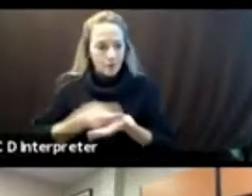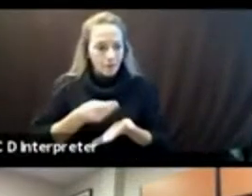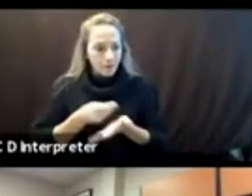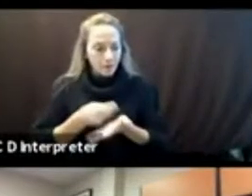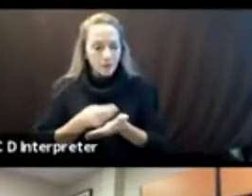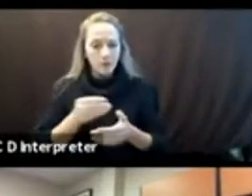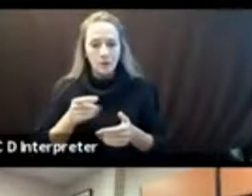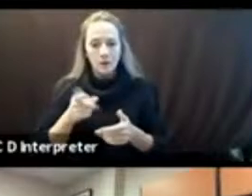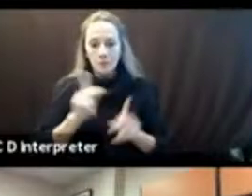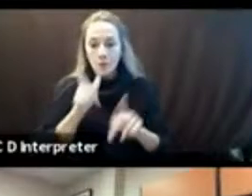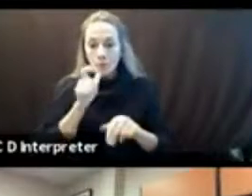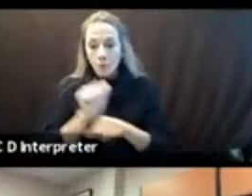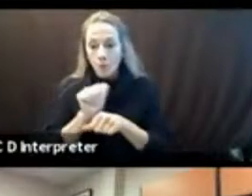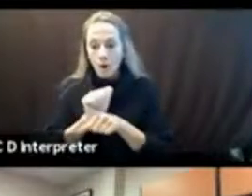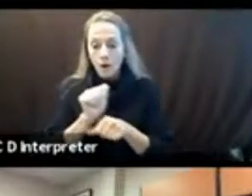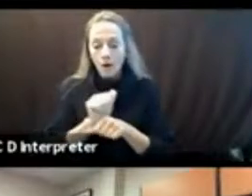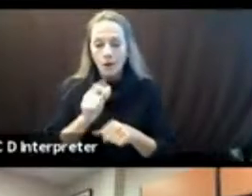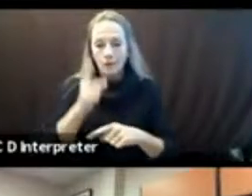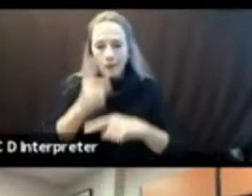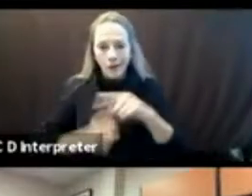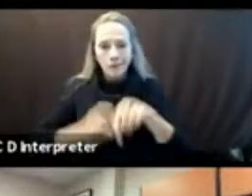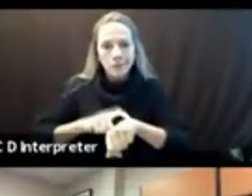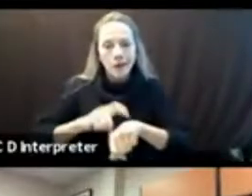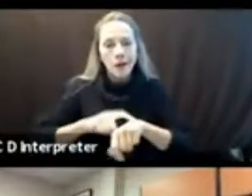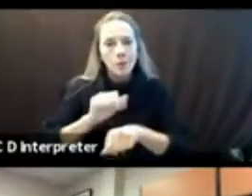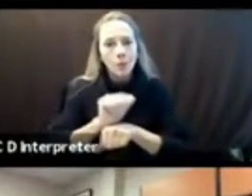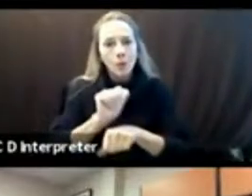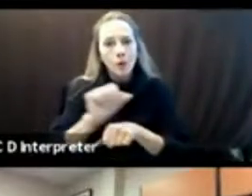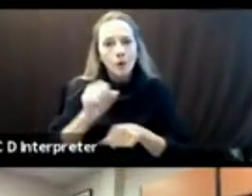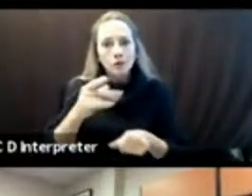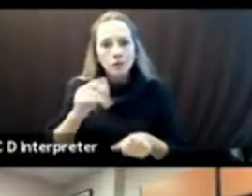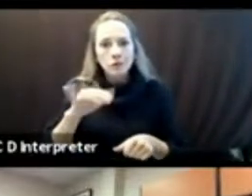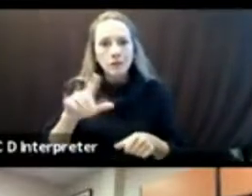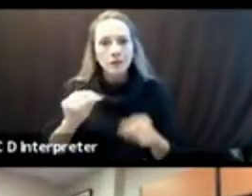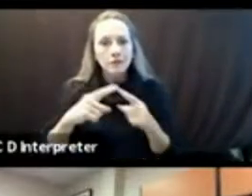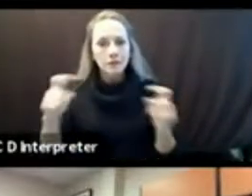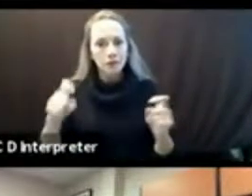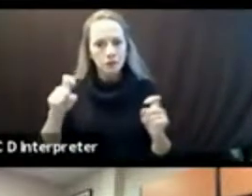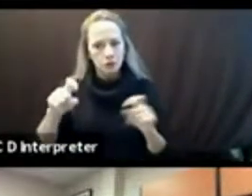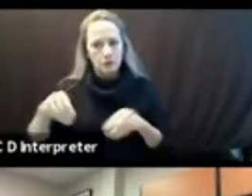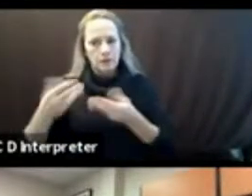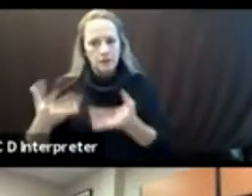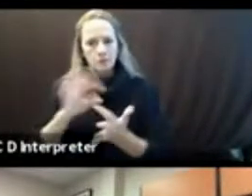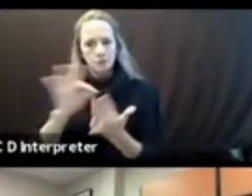employees. We have proven that we can serve the public before 10 p.m., and we should be given the trust to do so after